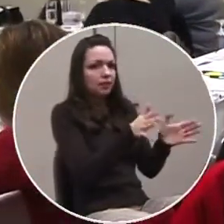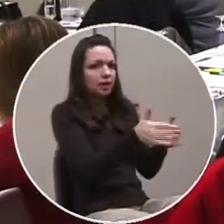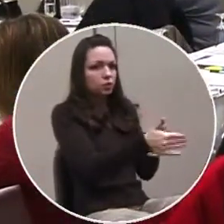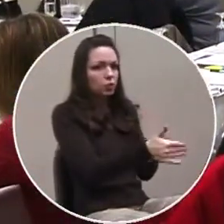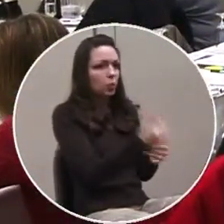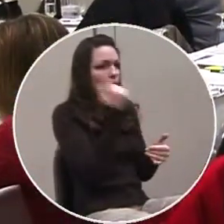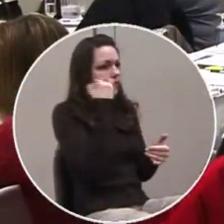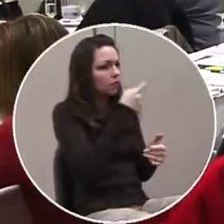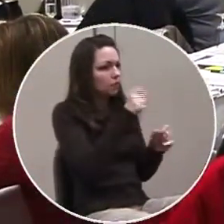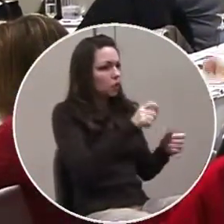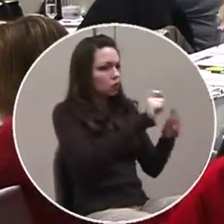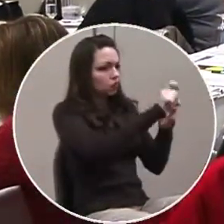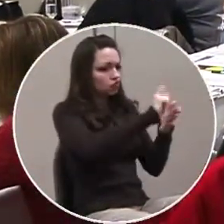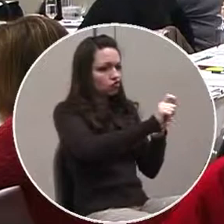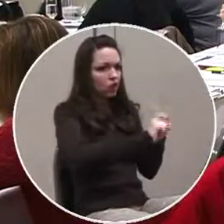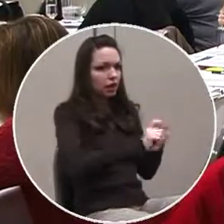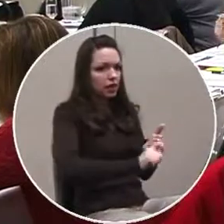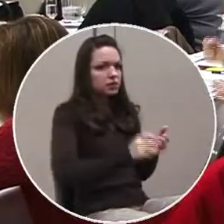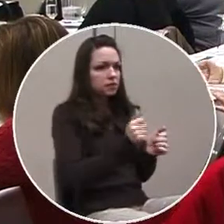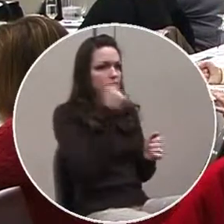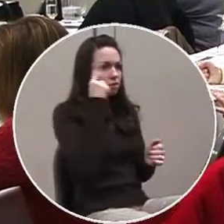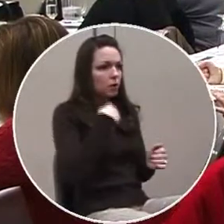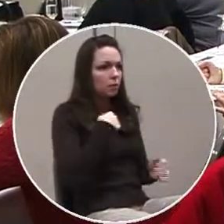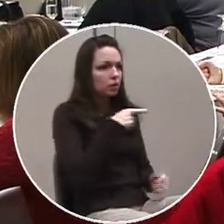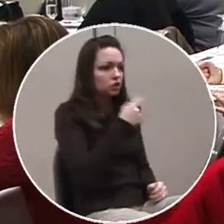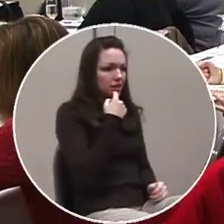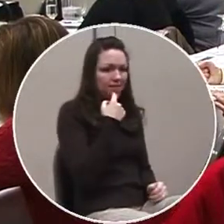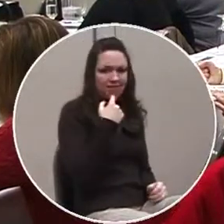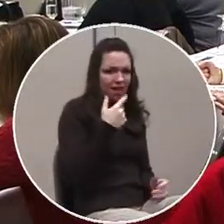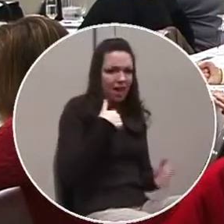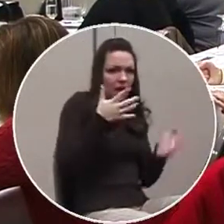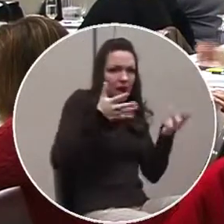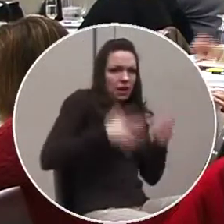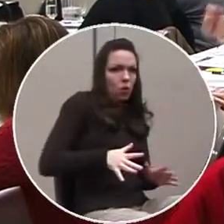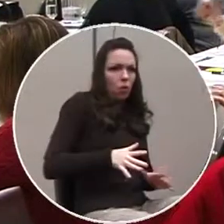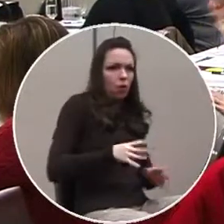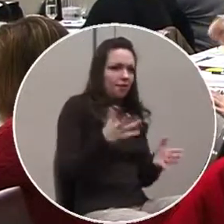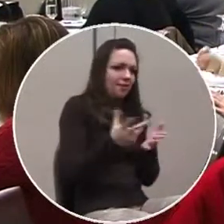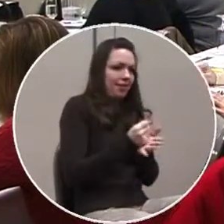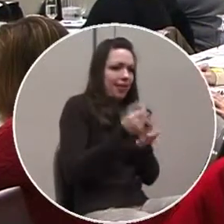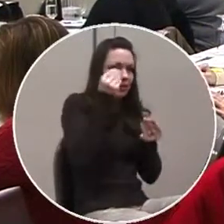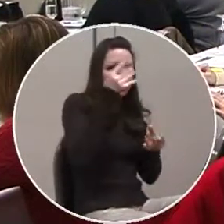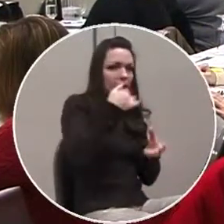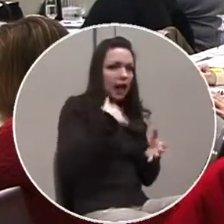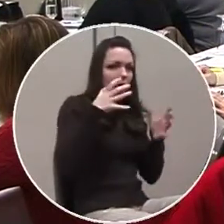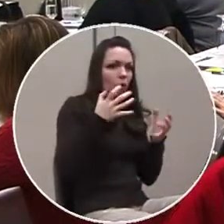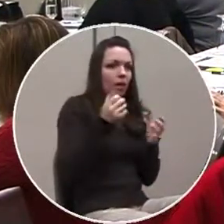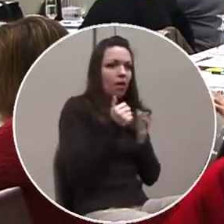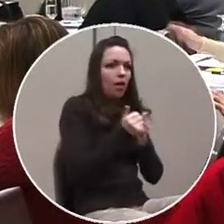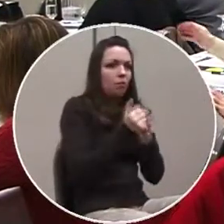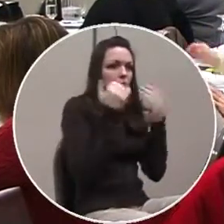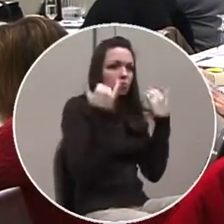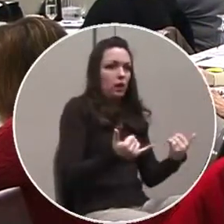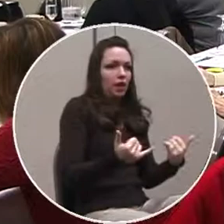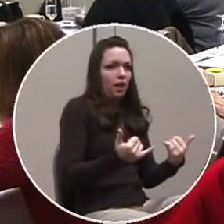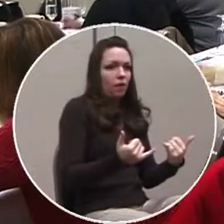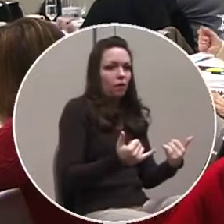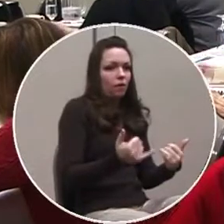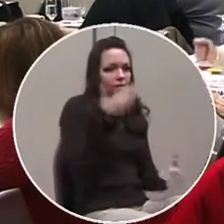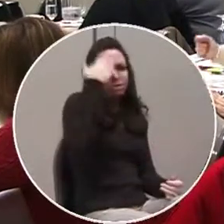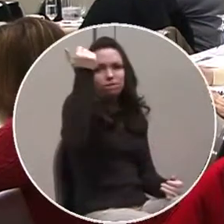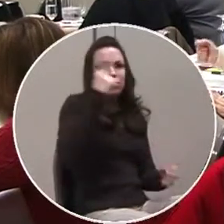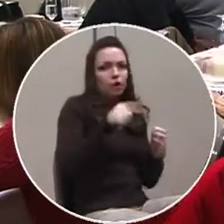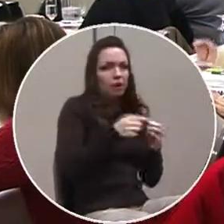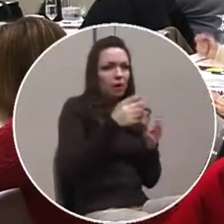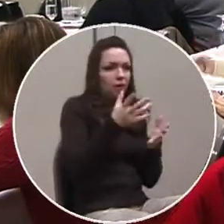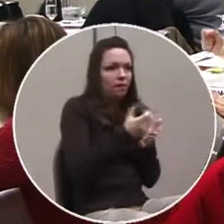checklist for me. She goes, I don't want to collect data, I want help right now. Forget about collecting data, give